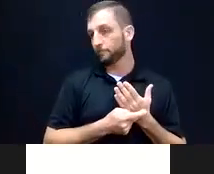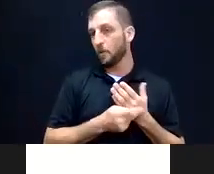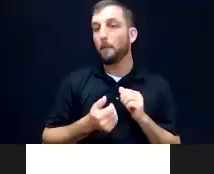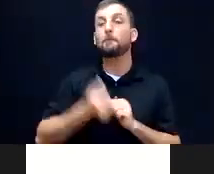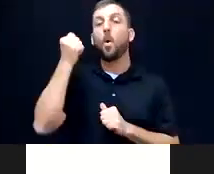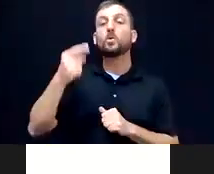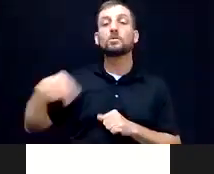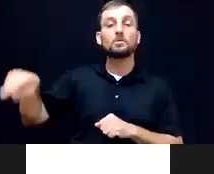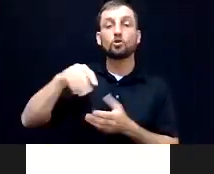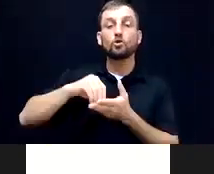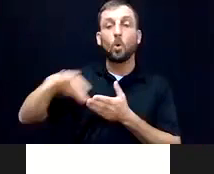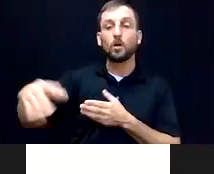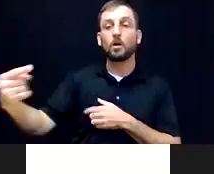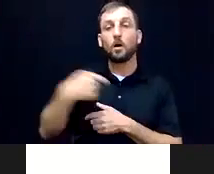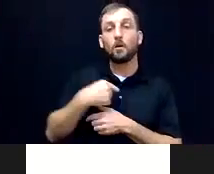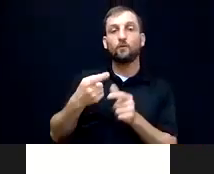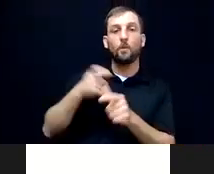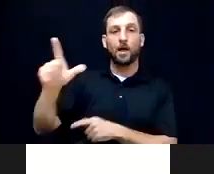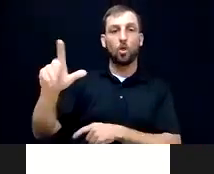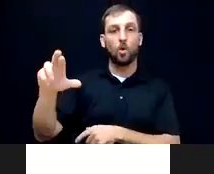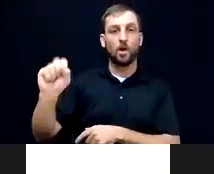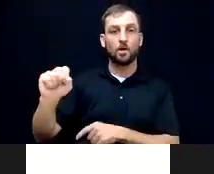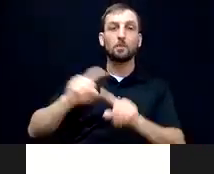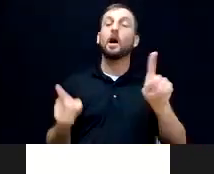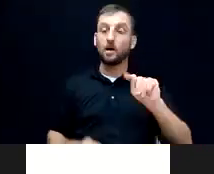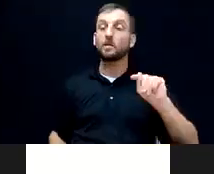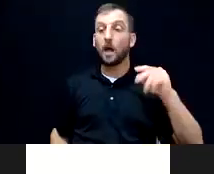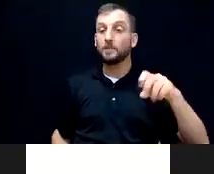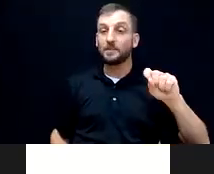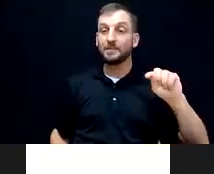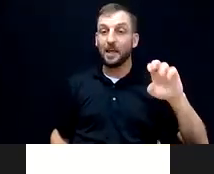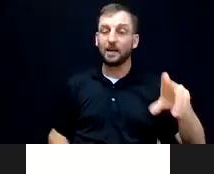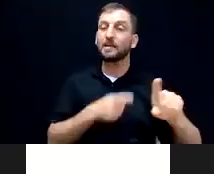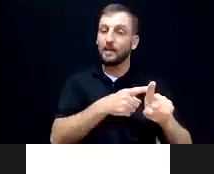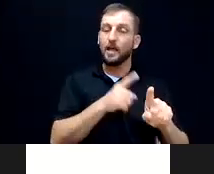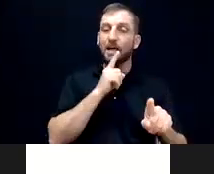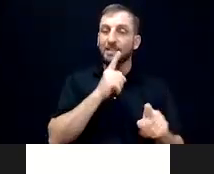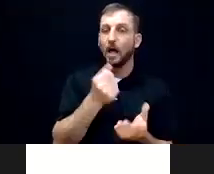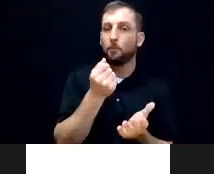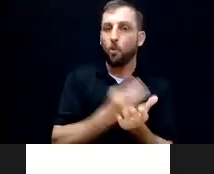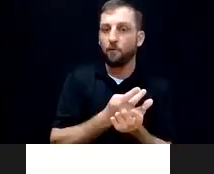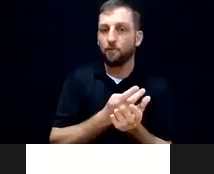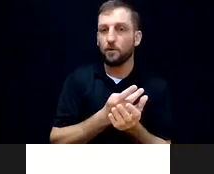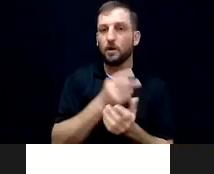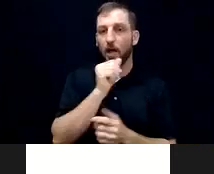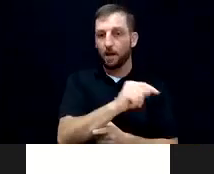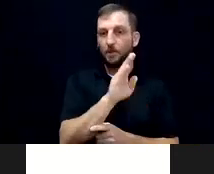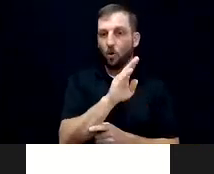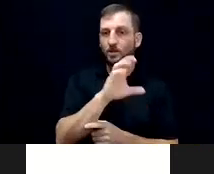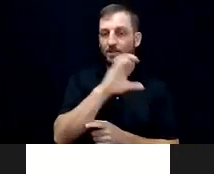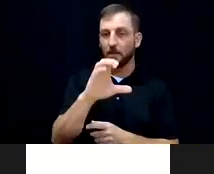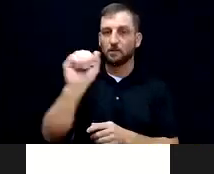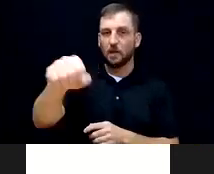in through LRS, but TOPS Tech is an approved scholarship at BRCC in general, yes.